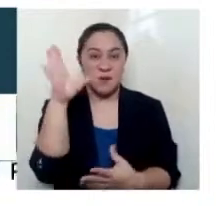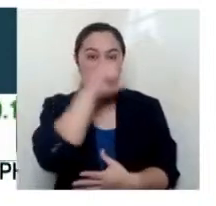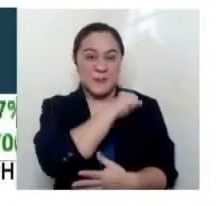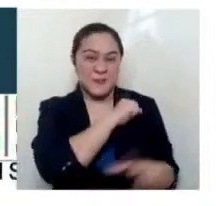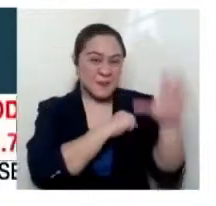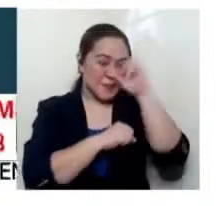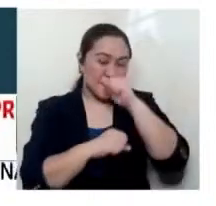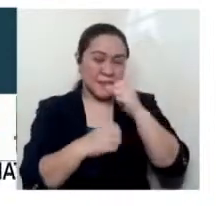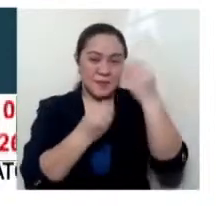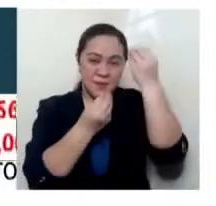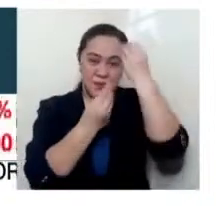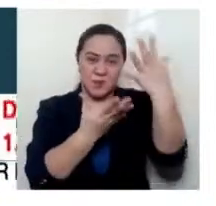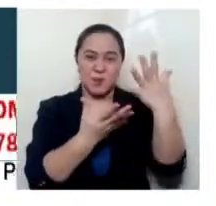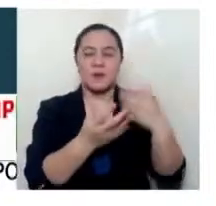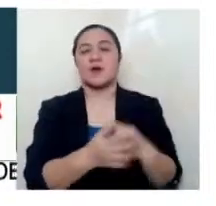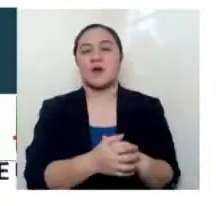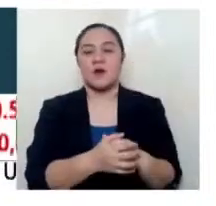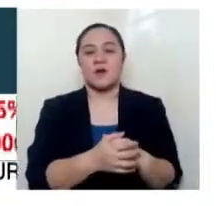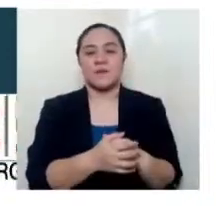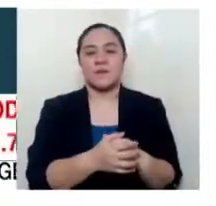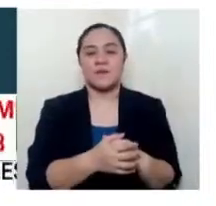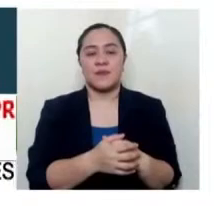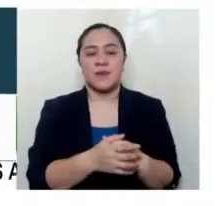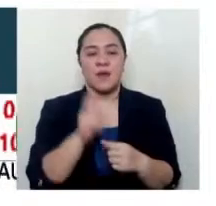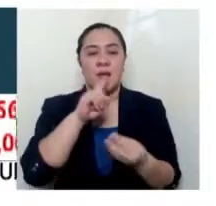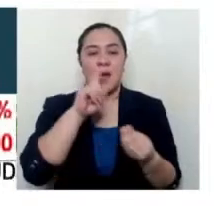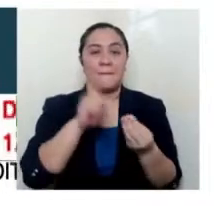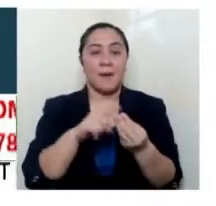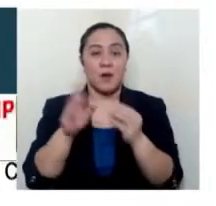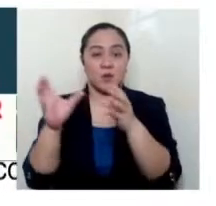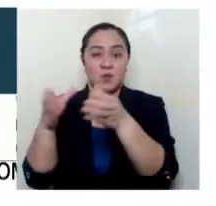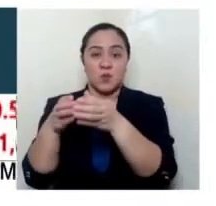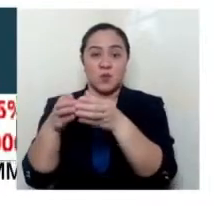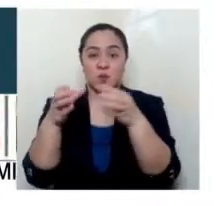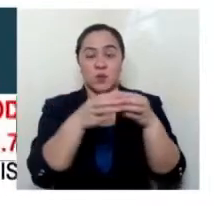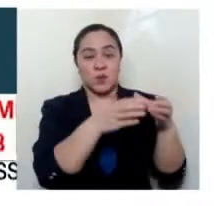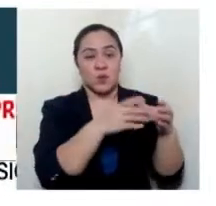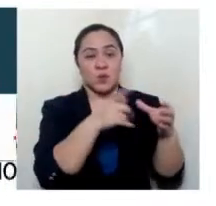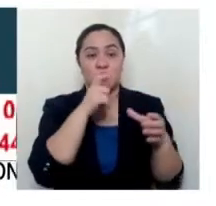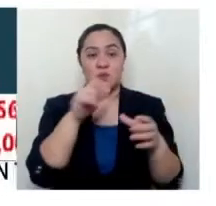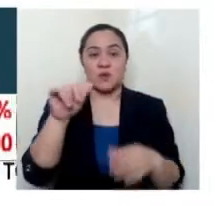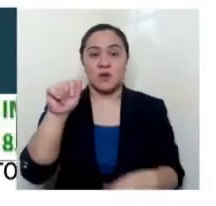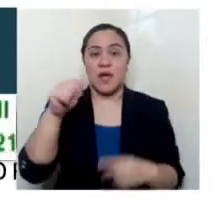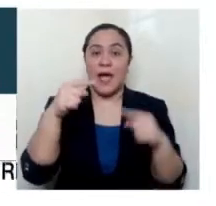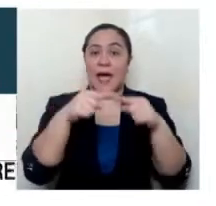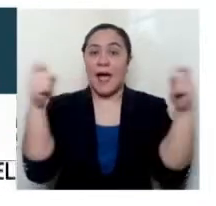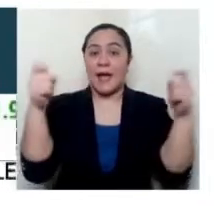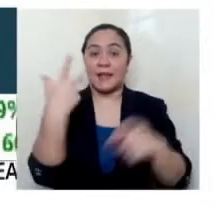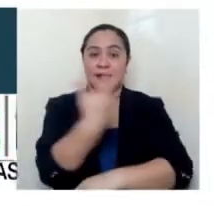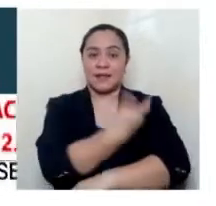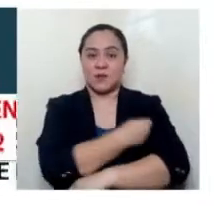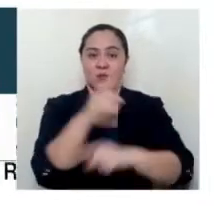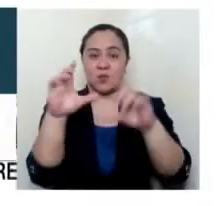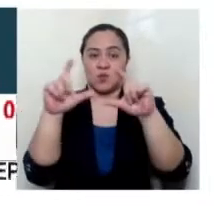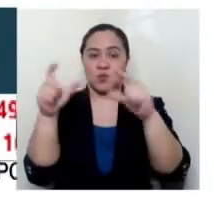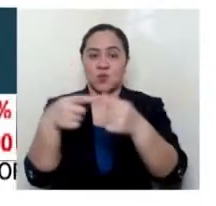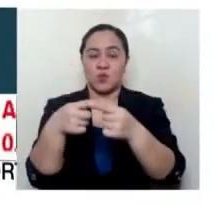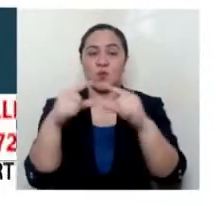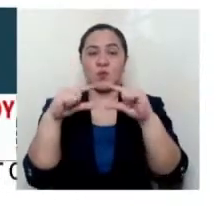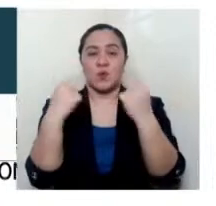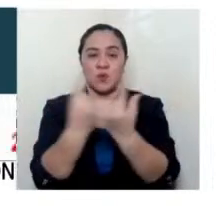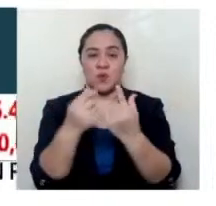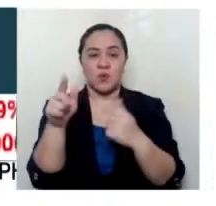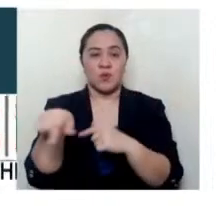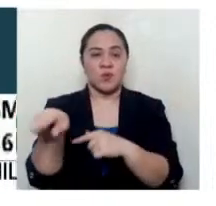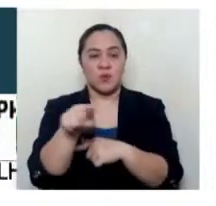misinformation campaign, no, of the group who are anti-vaccination. And they have, you know, this